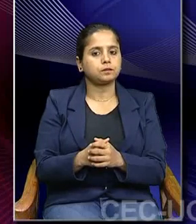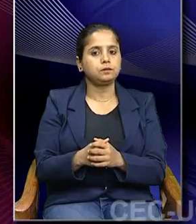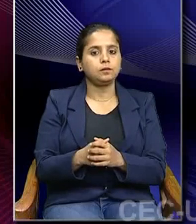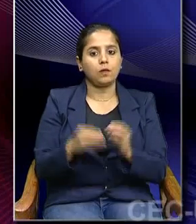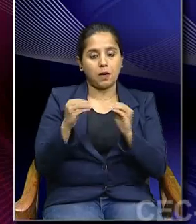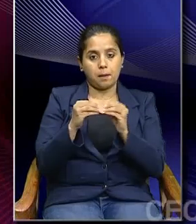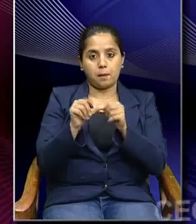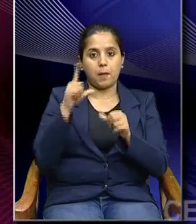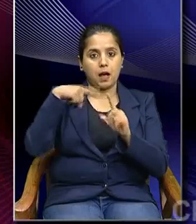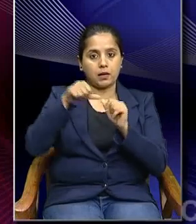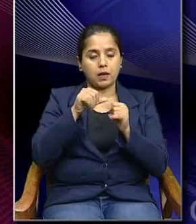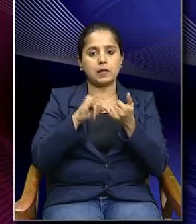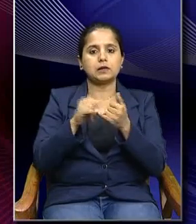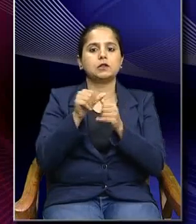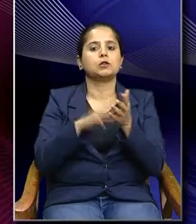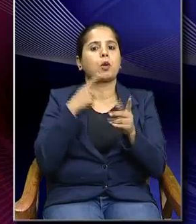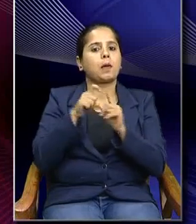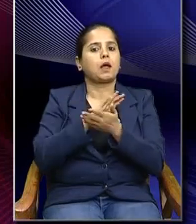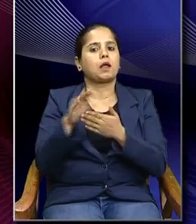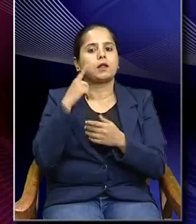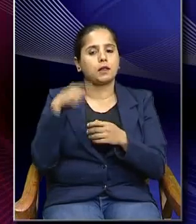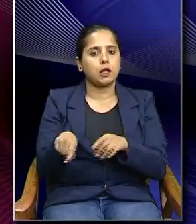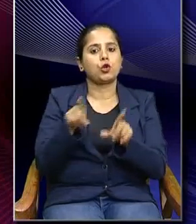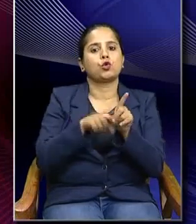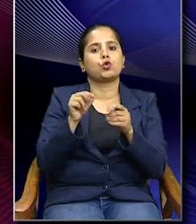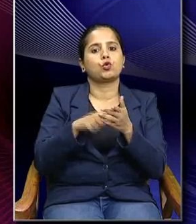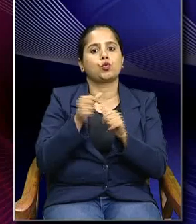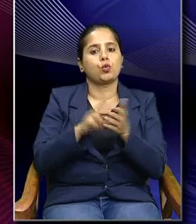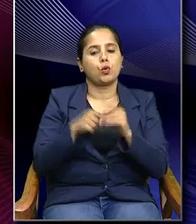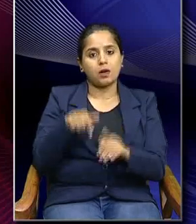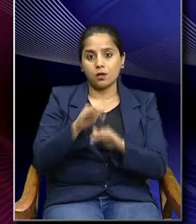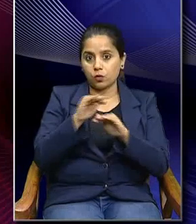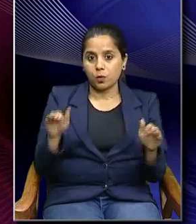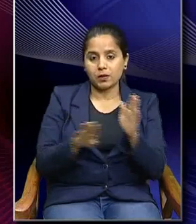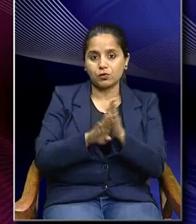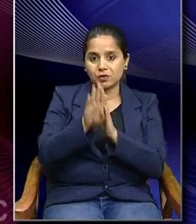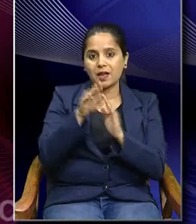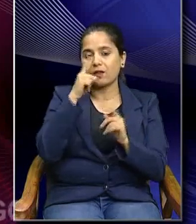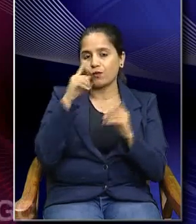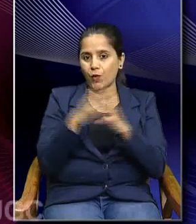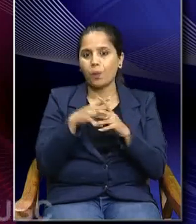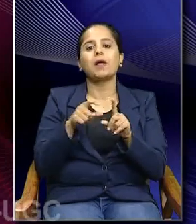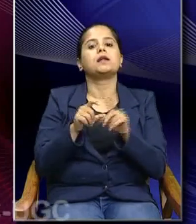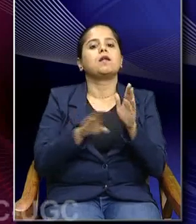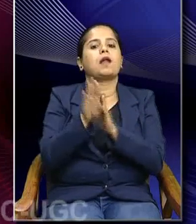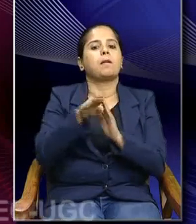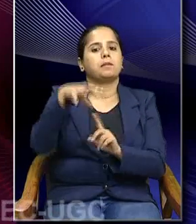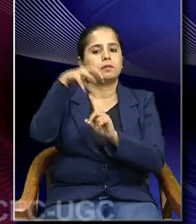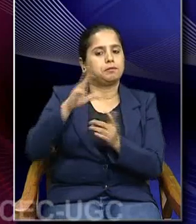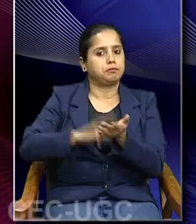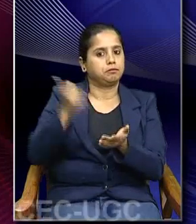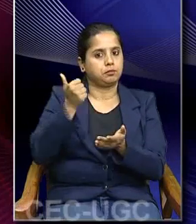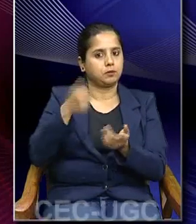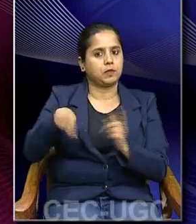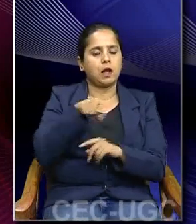Balika Samriddhi Yojana, which is by the Department of Women and Child Development, is an important family welfare program. It gives